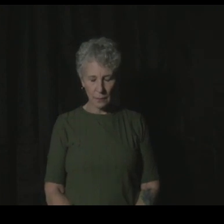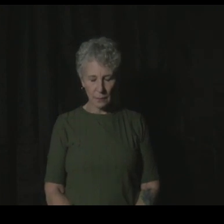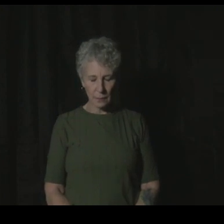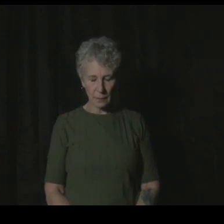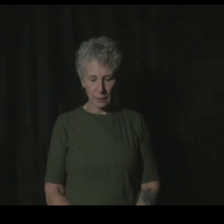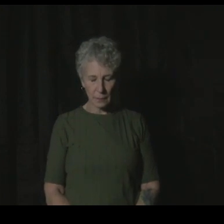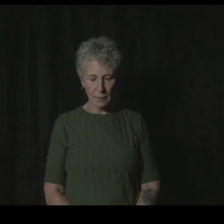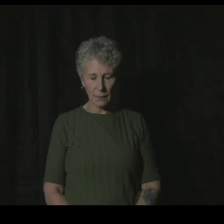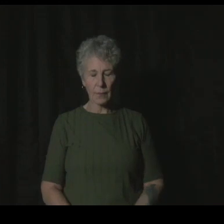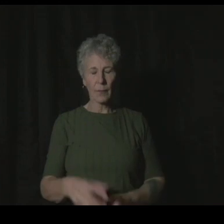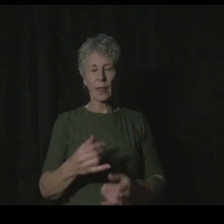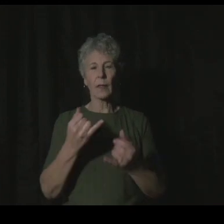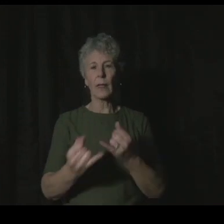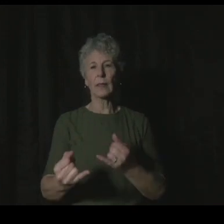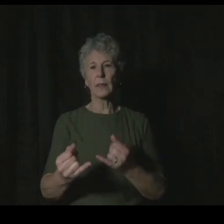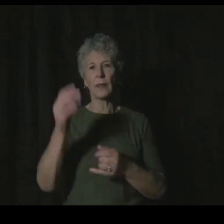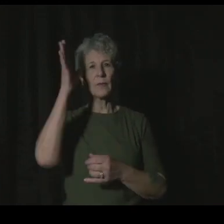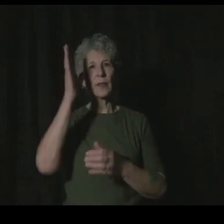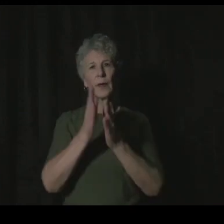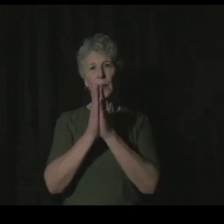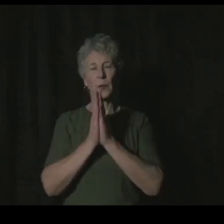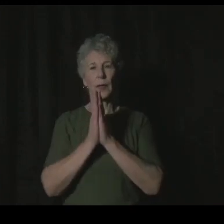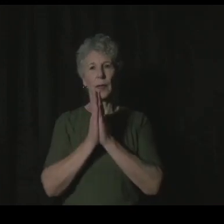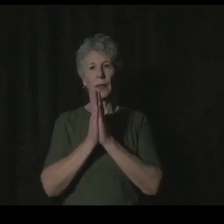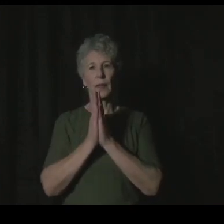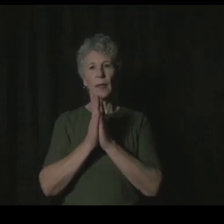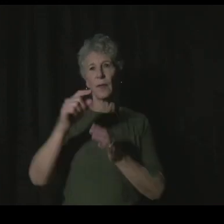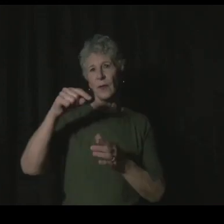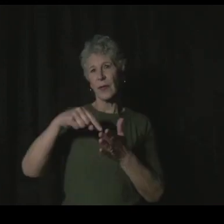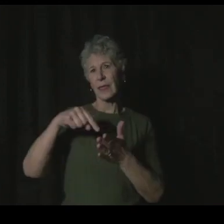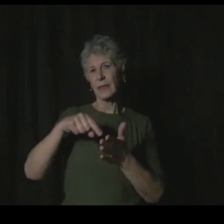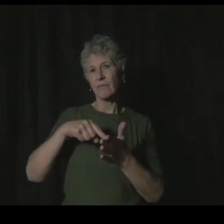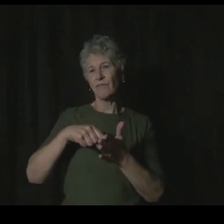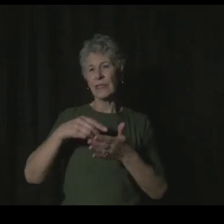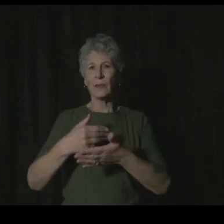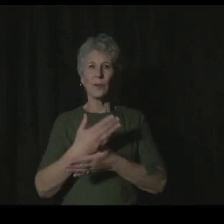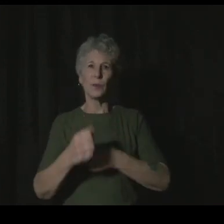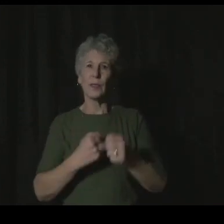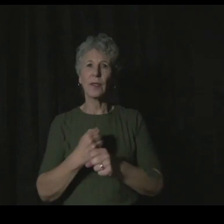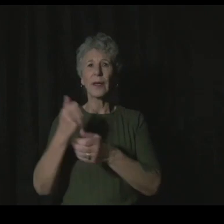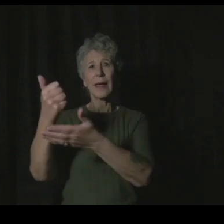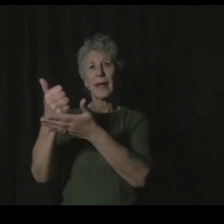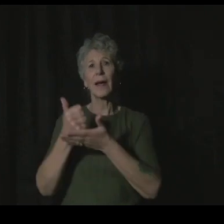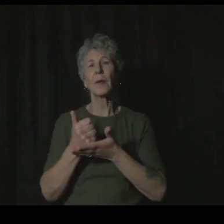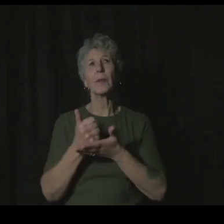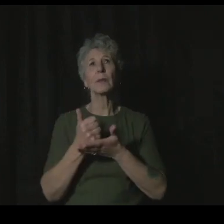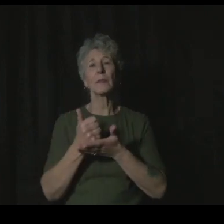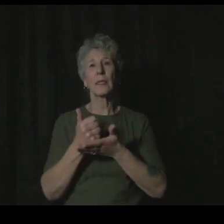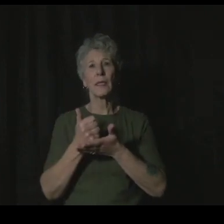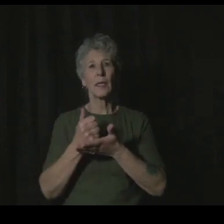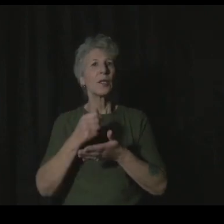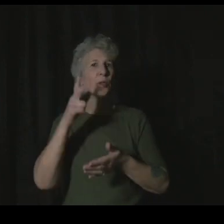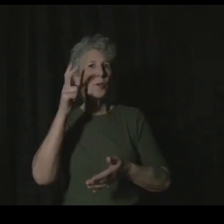And lastly, Father, I pray that in this upcoming year, you might help us to heed